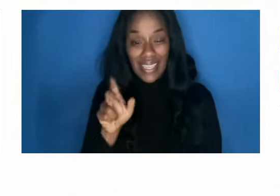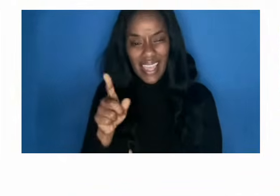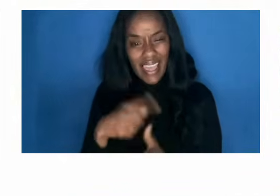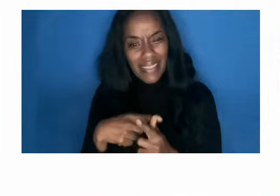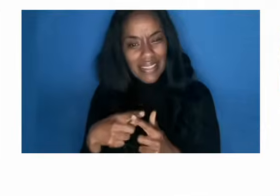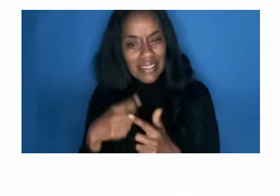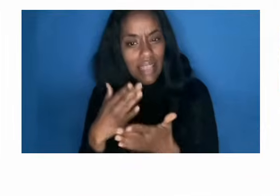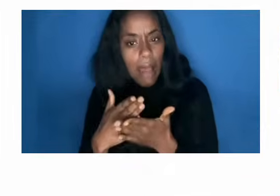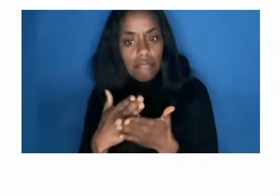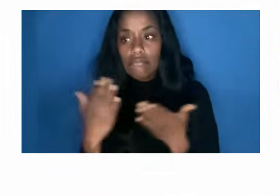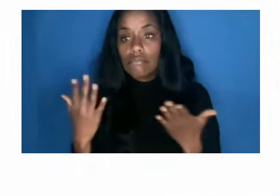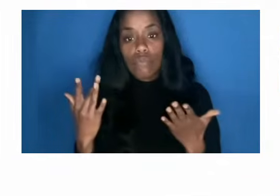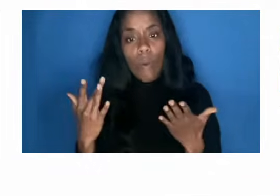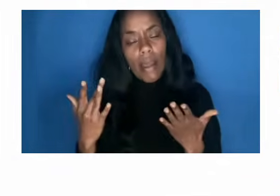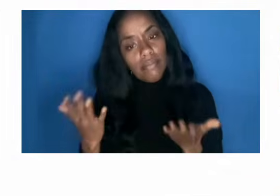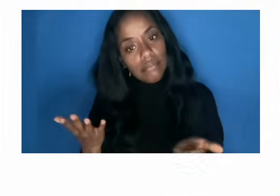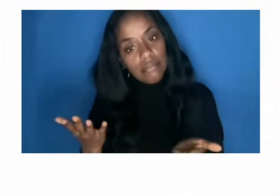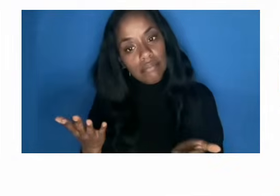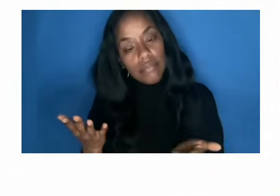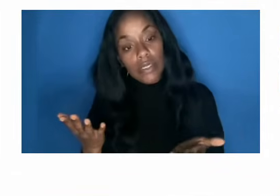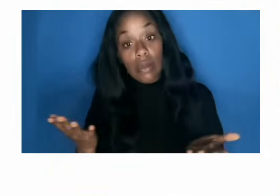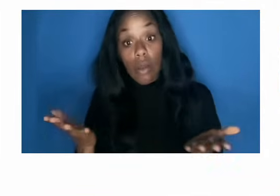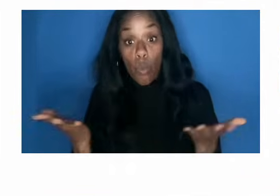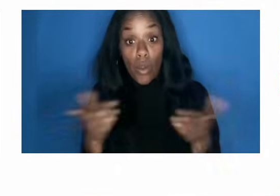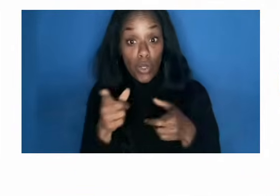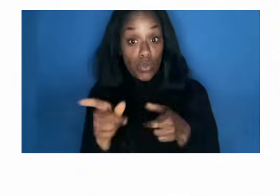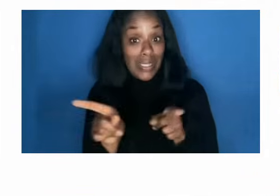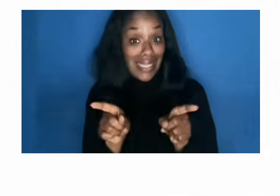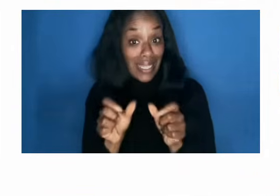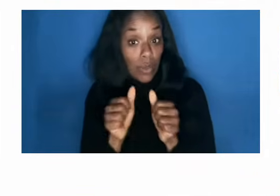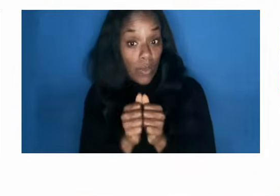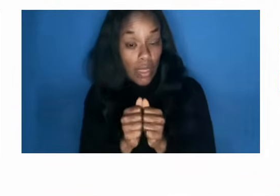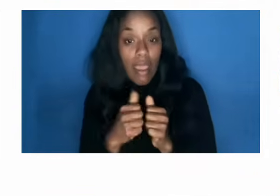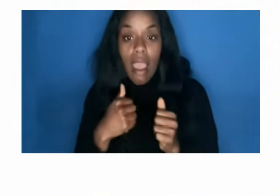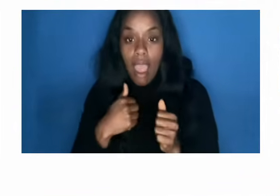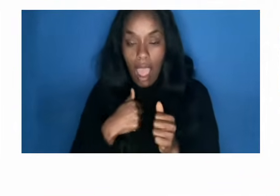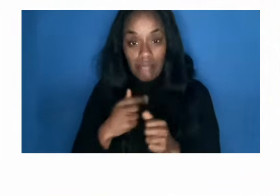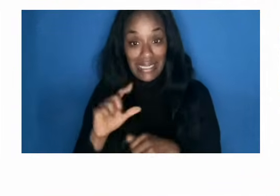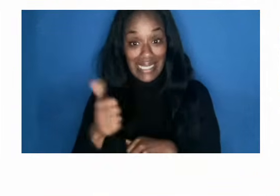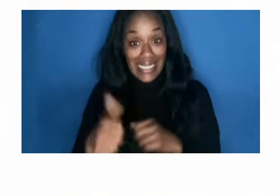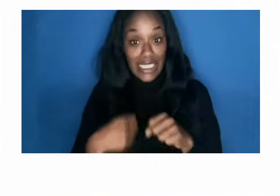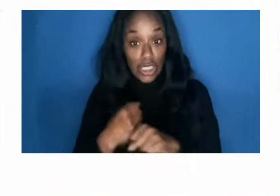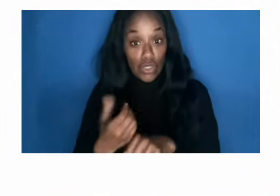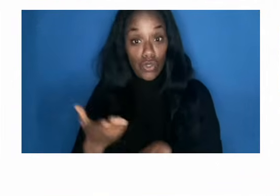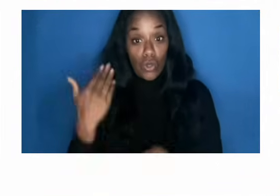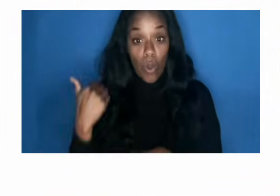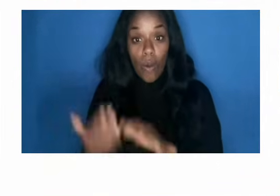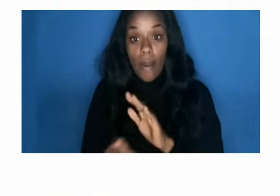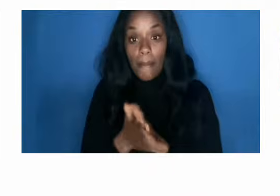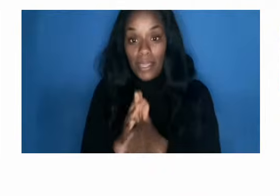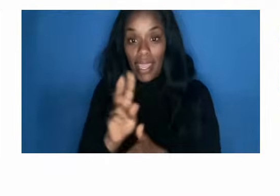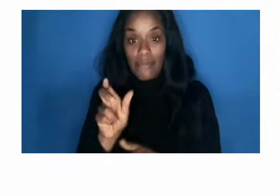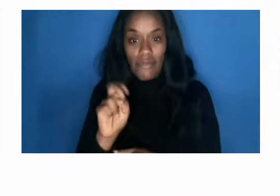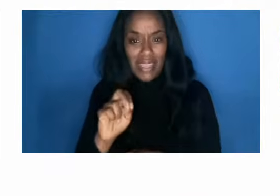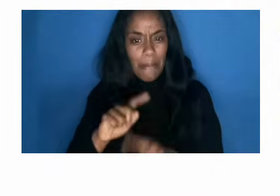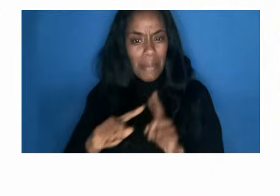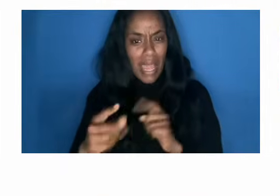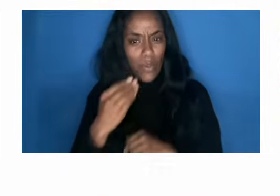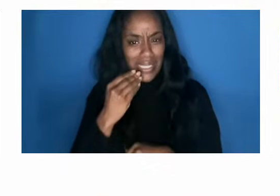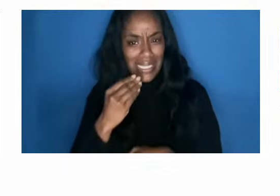stop? What are you dealing with? Because I went vegan 10 years ago, but I was eating plant-based food